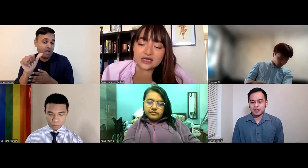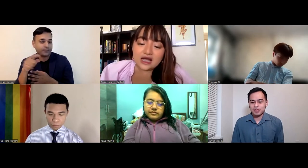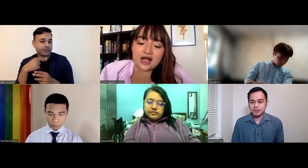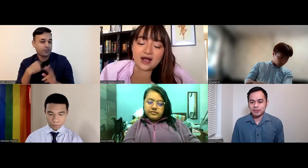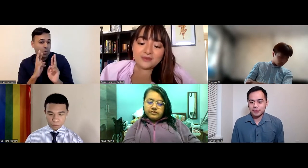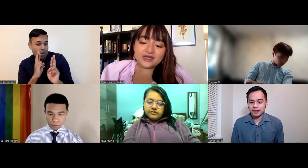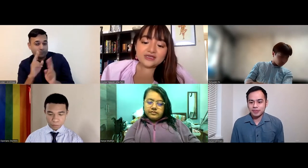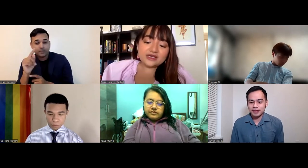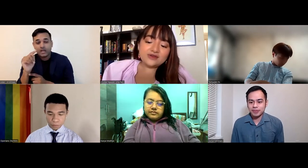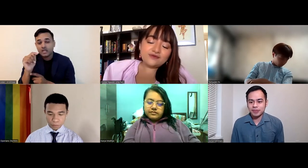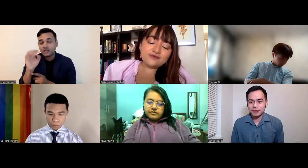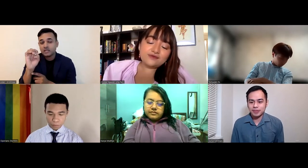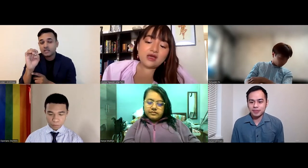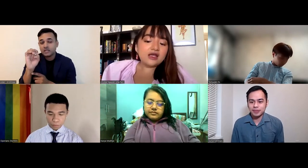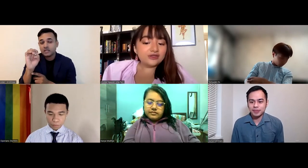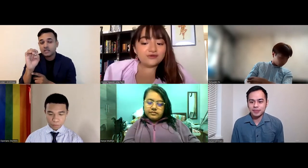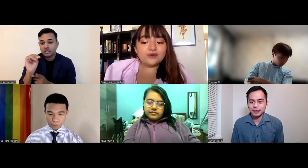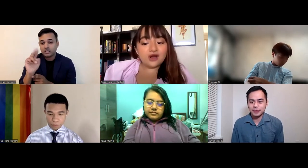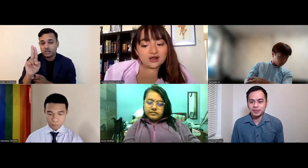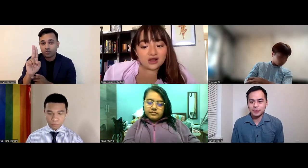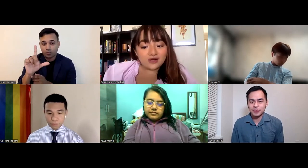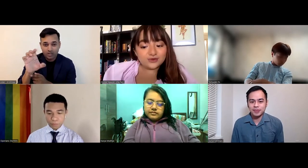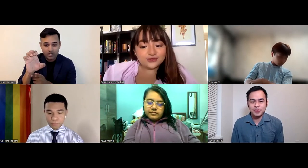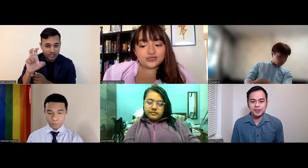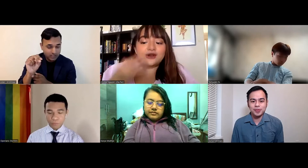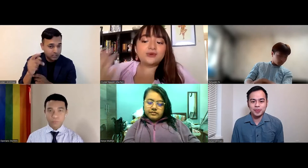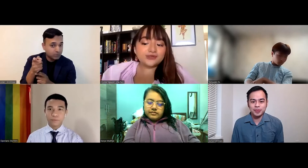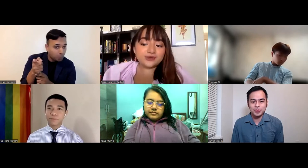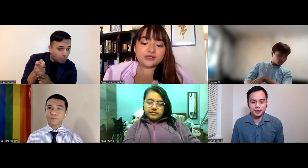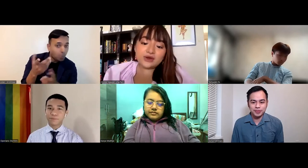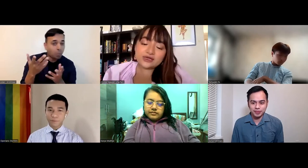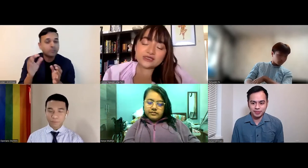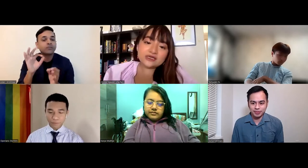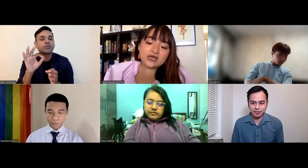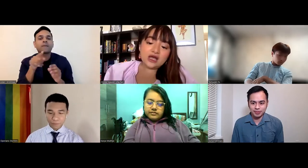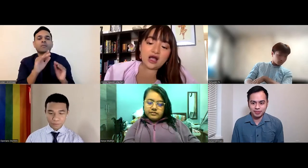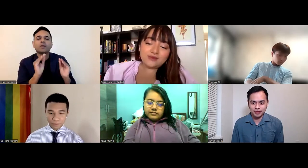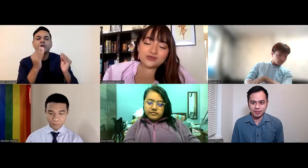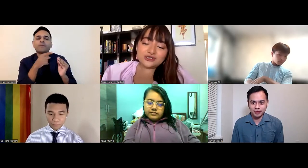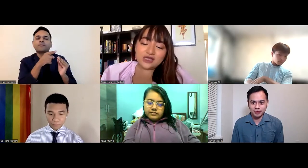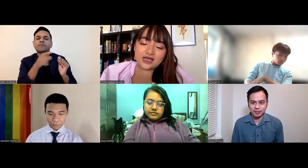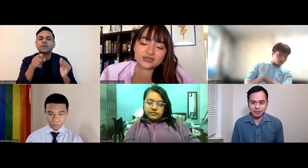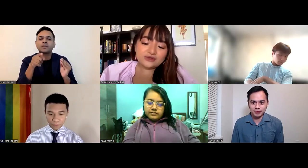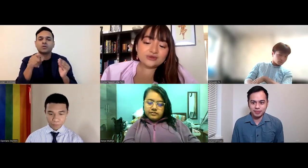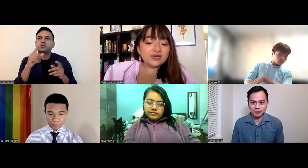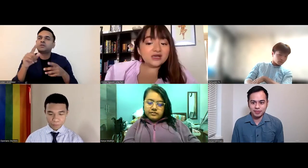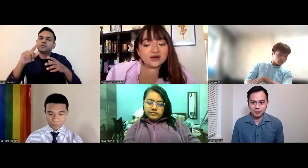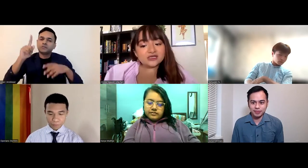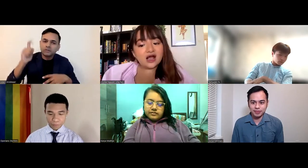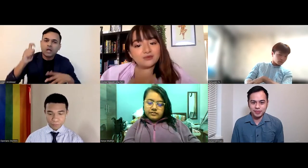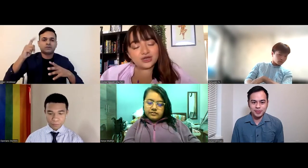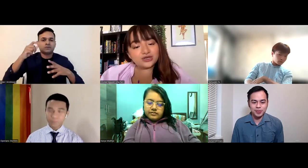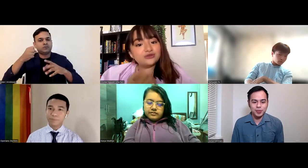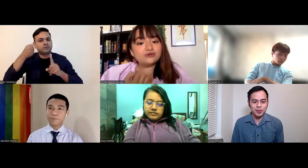understanding. And if either of you are comfortable to share a personal experience, would you like to speak about